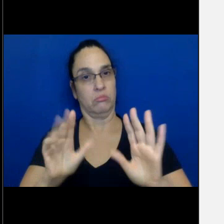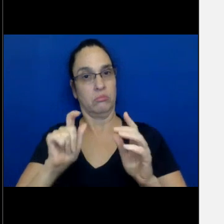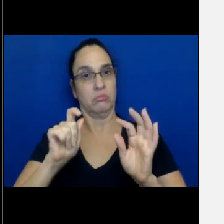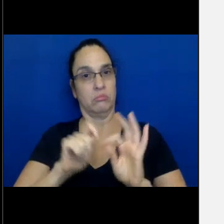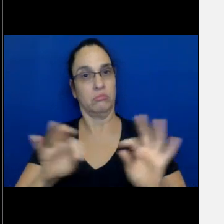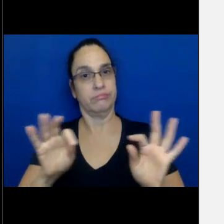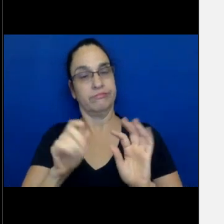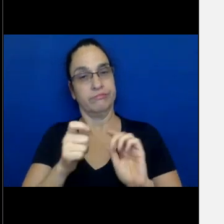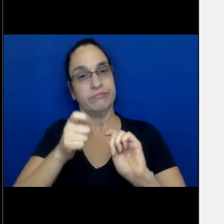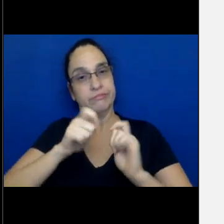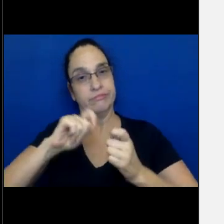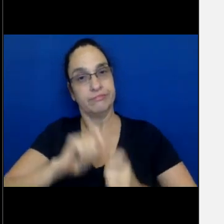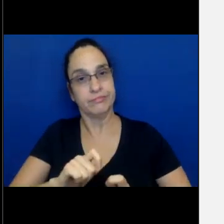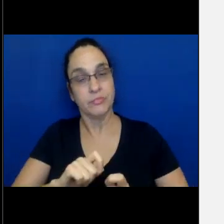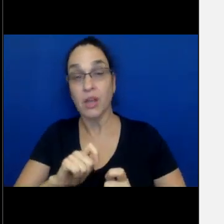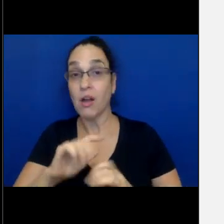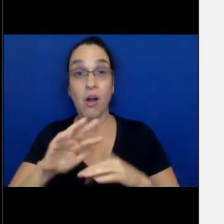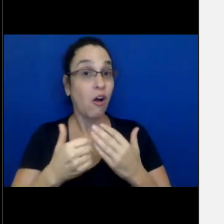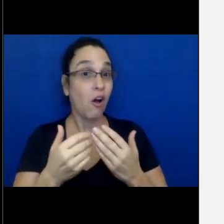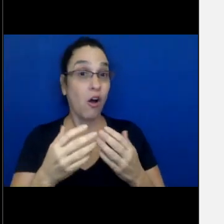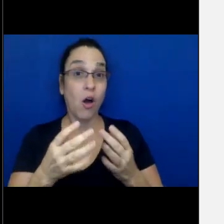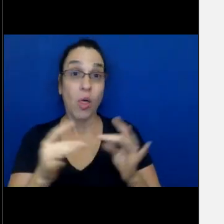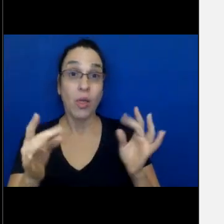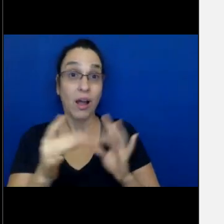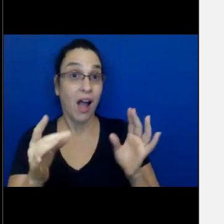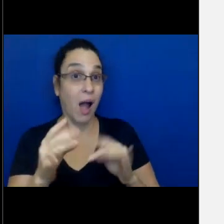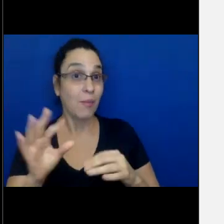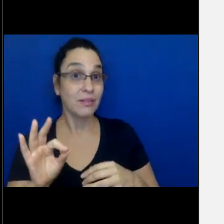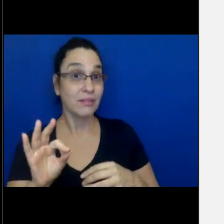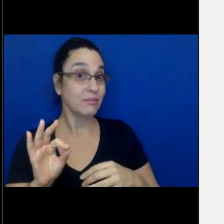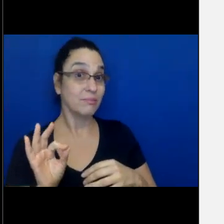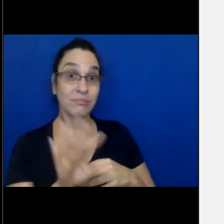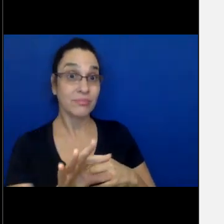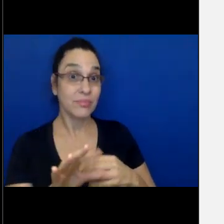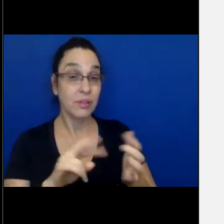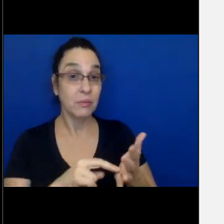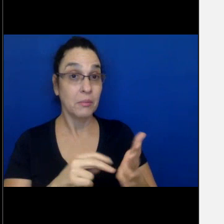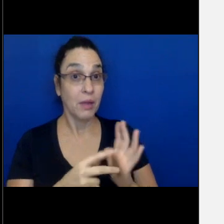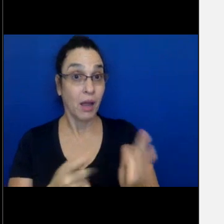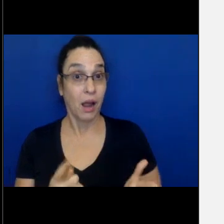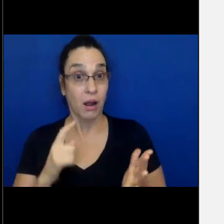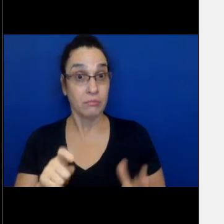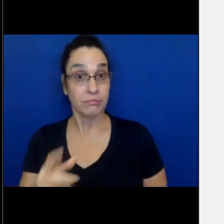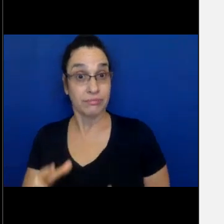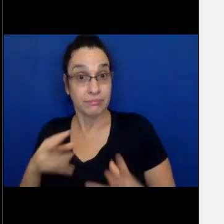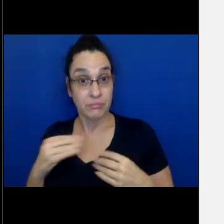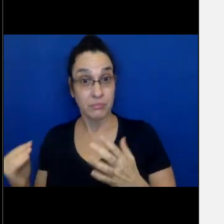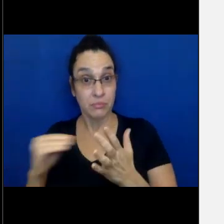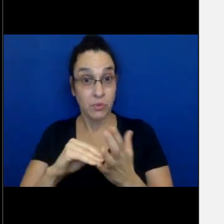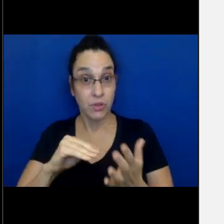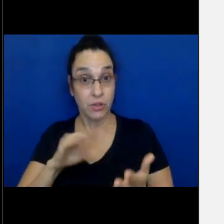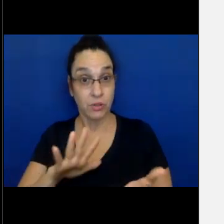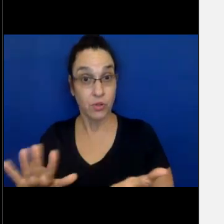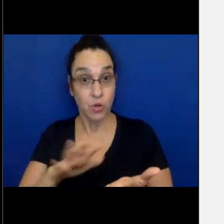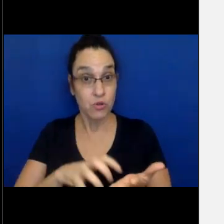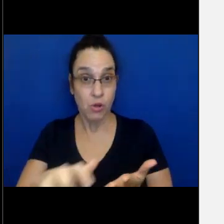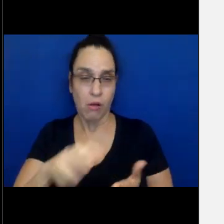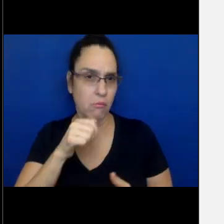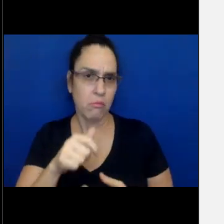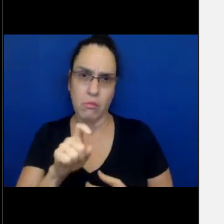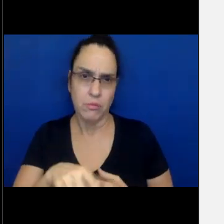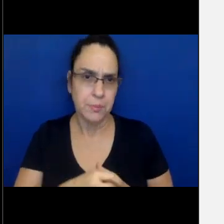of the comments that are provided, you don't necessarily have to integrate into the draft. And so if there are certain